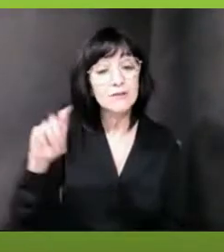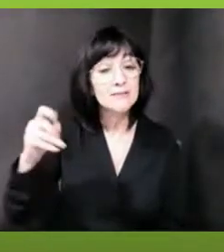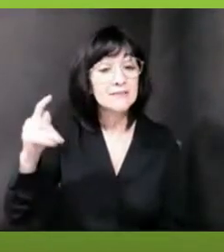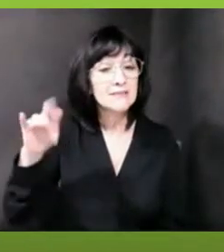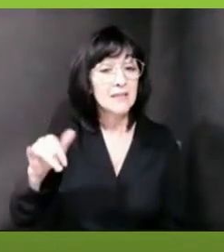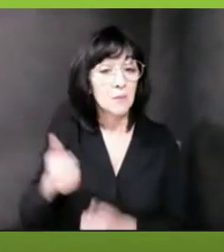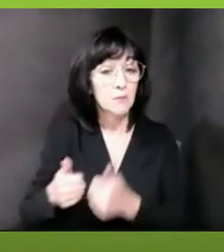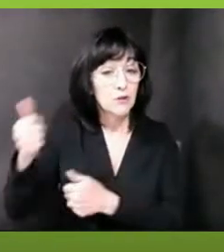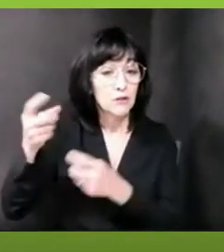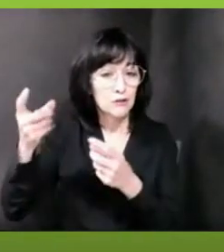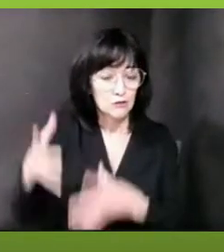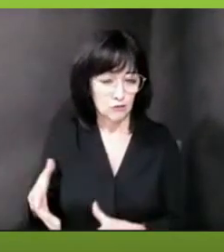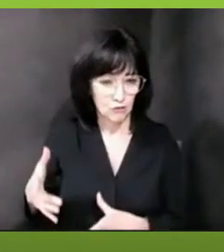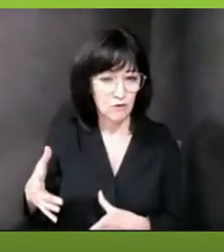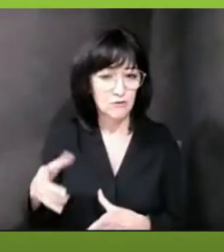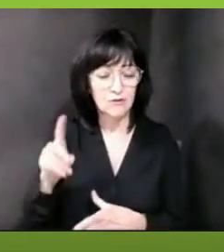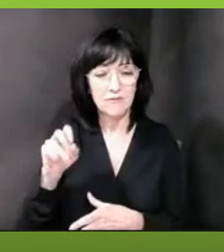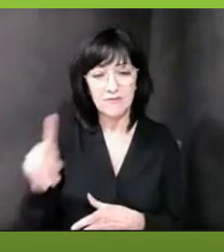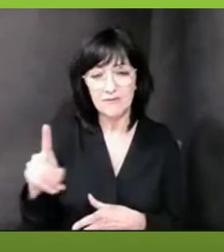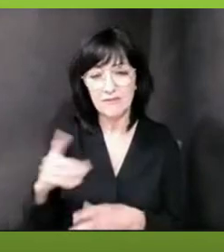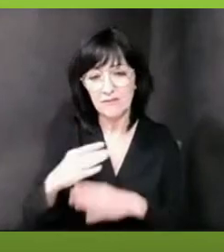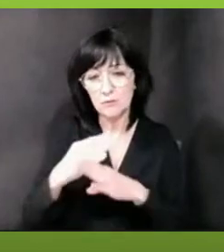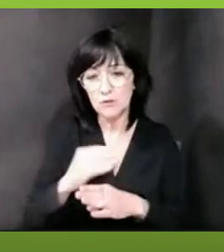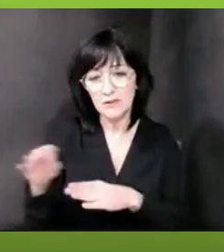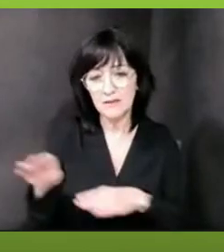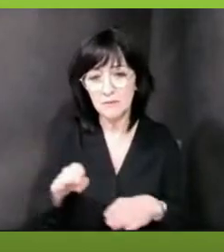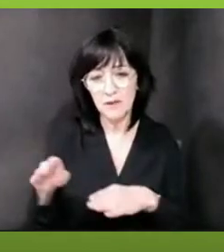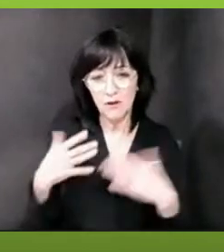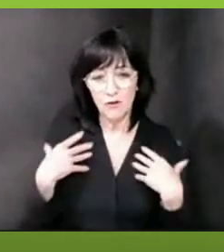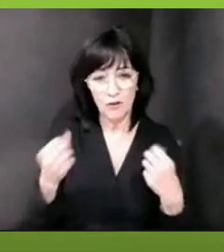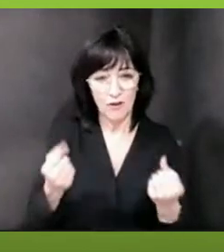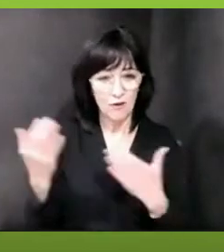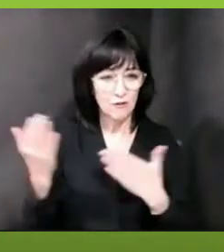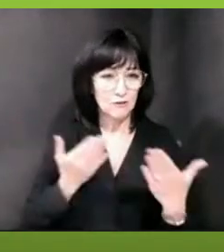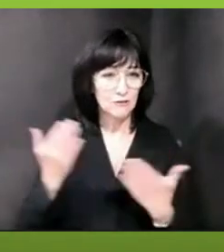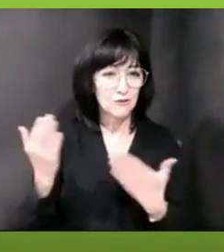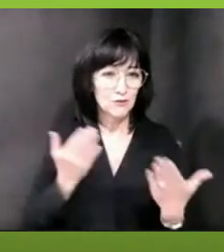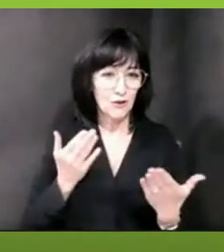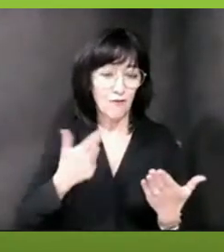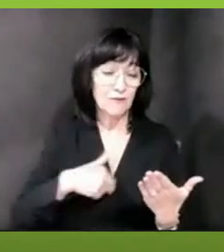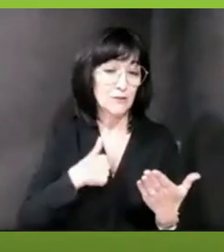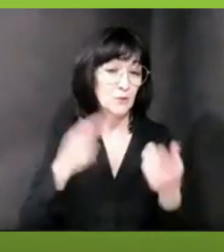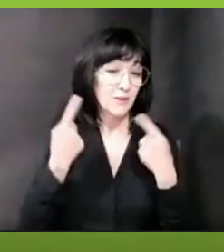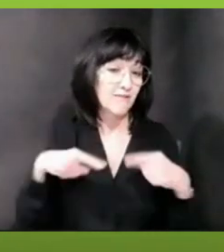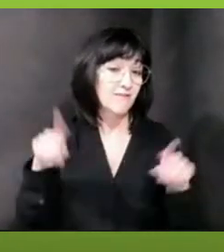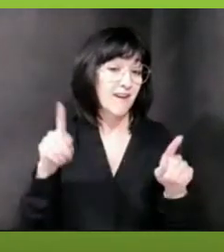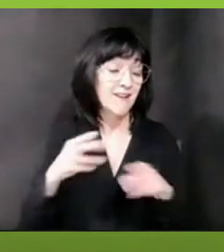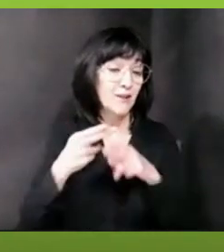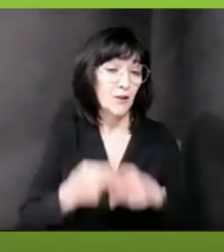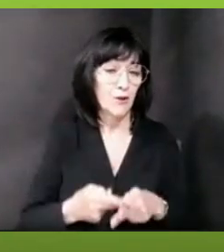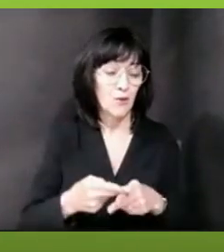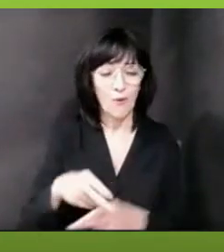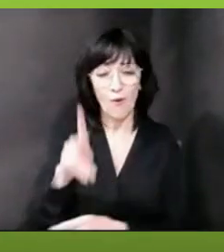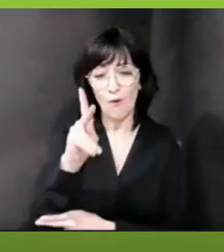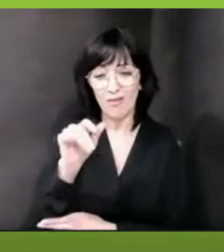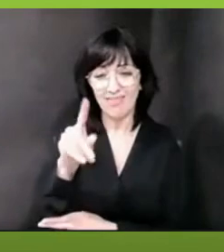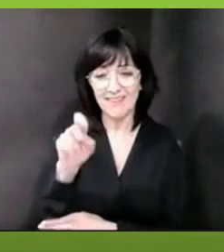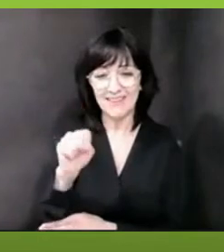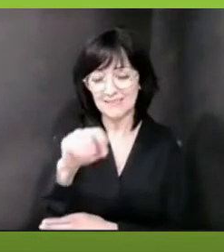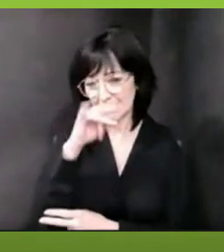Division of Prevention and Behavioral Health Services within what we finally called the Kids Department. Dr. Traynor.